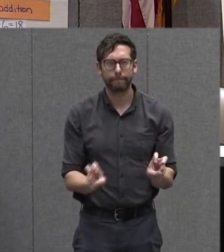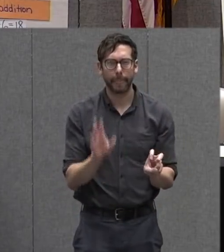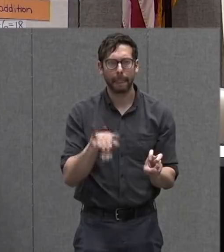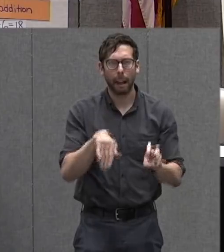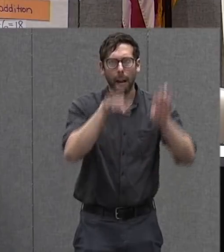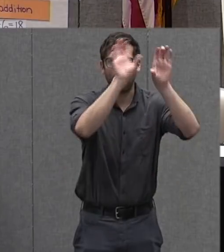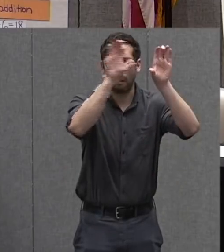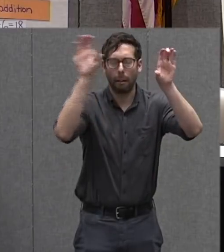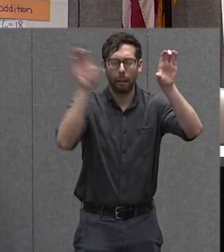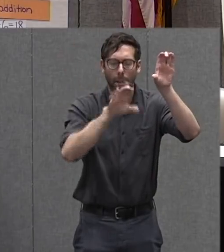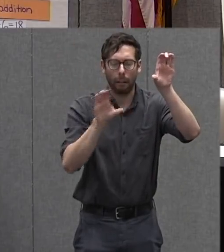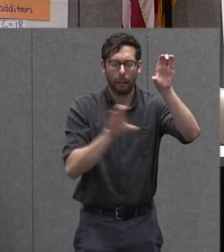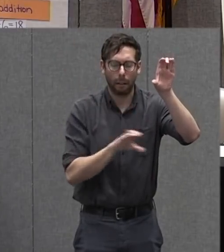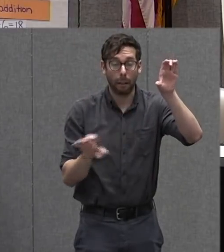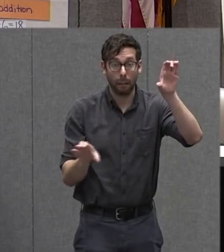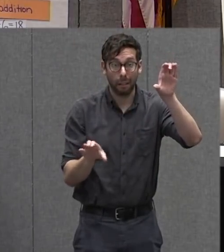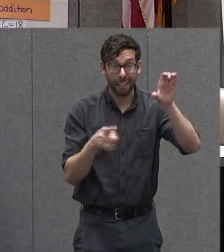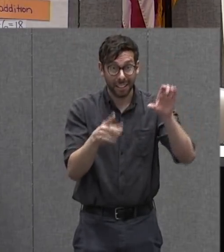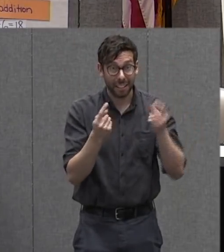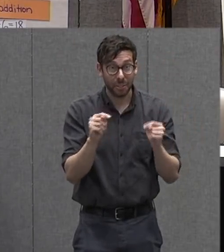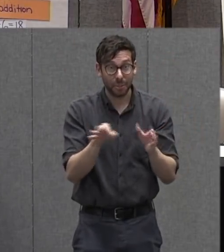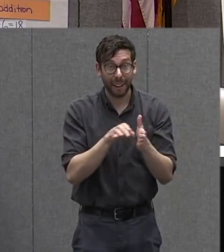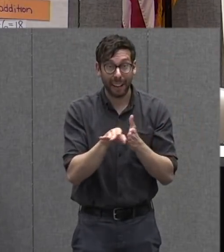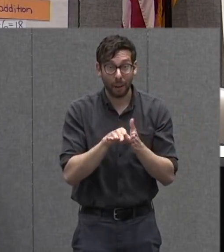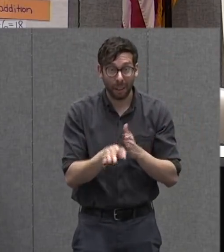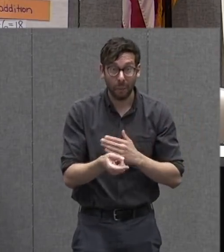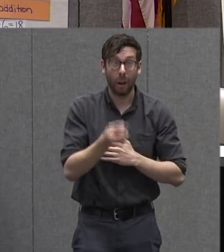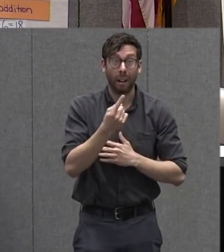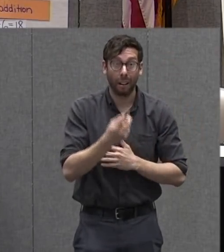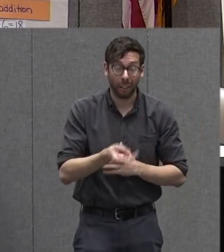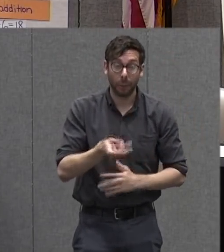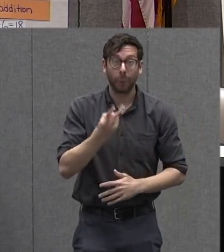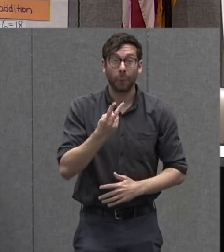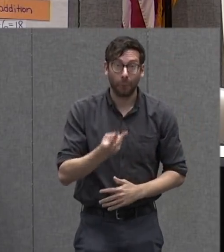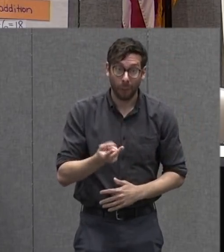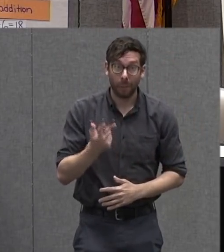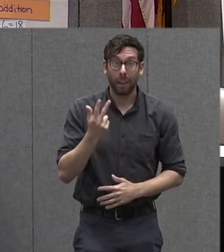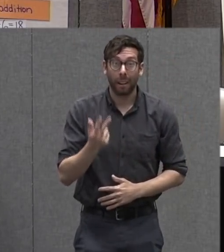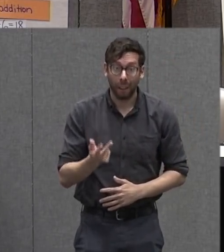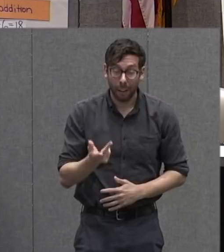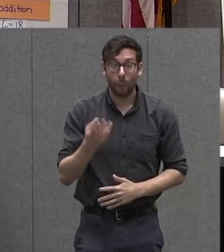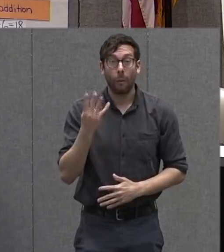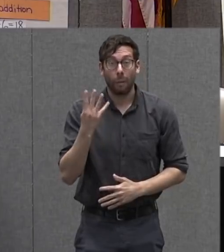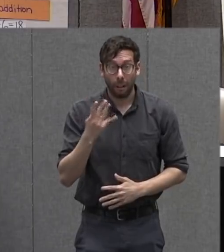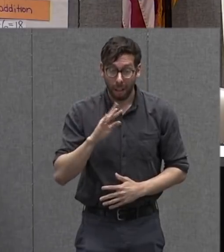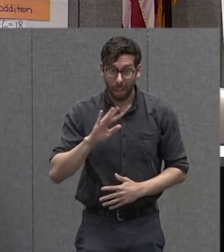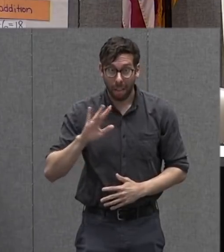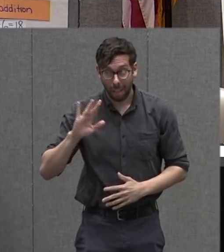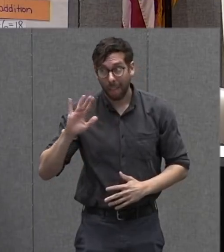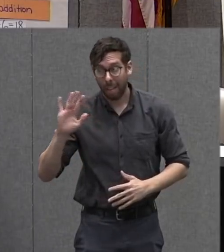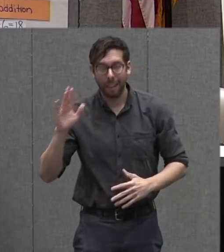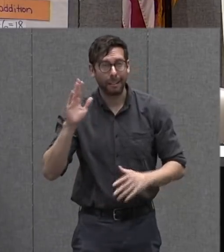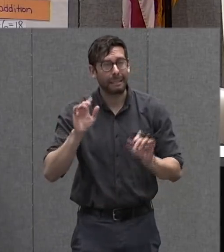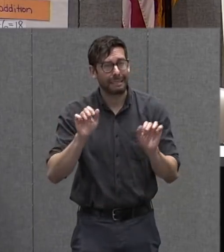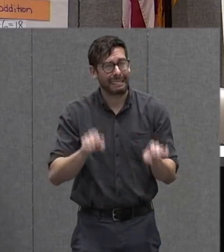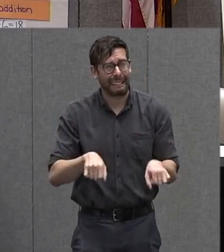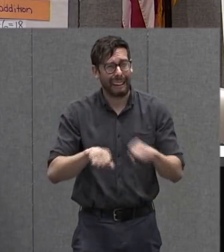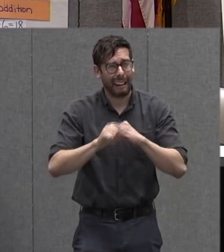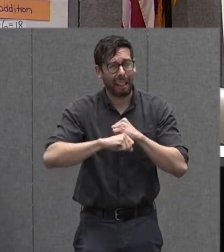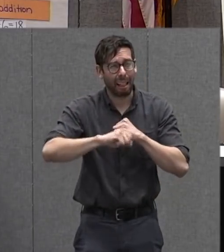ones? We certainly could do that. It might take us a while, right? We could also use our pattern for